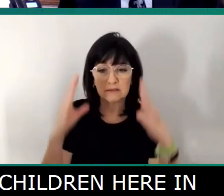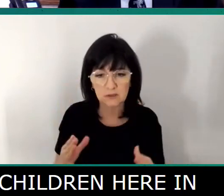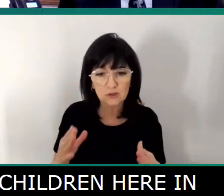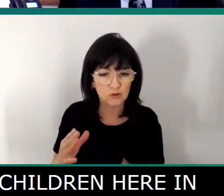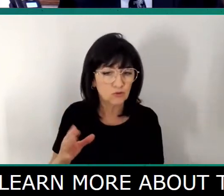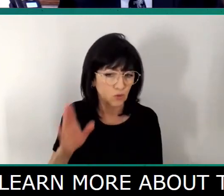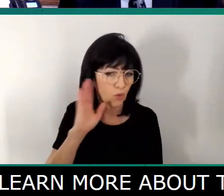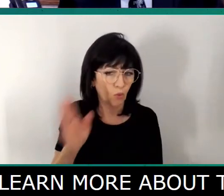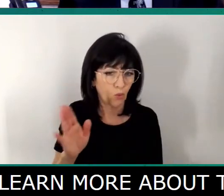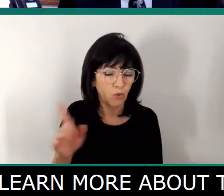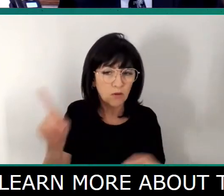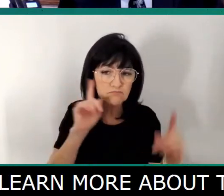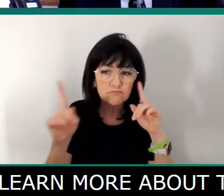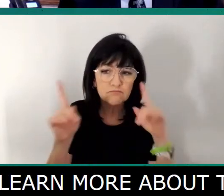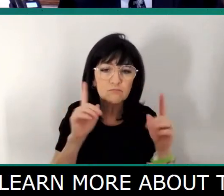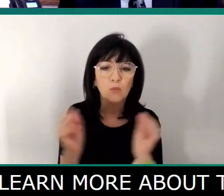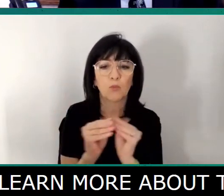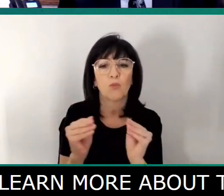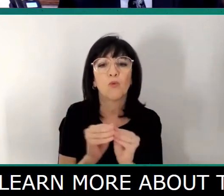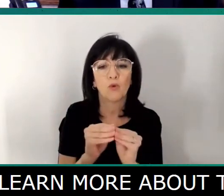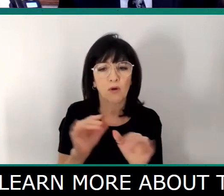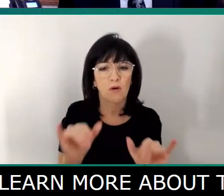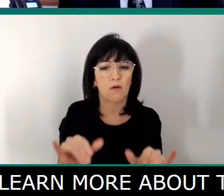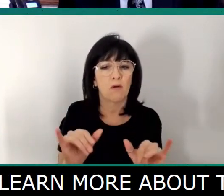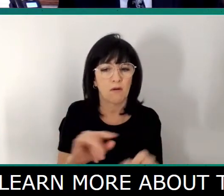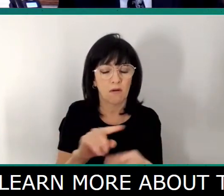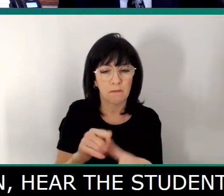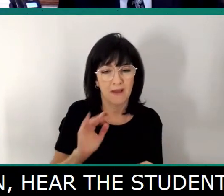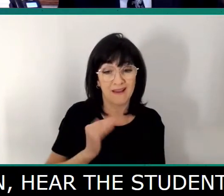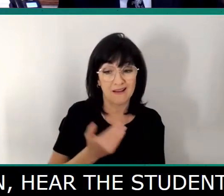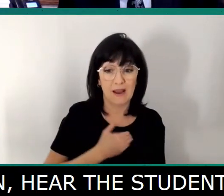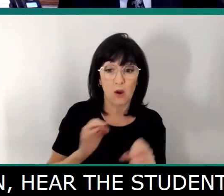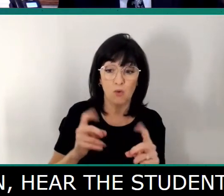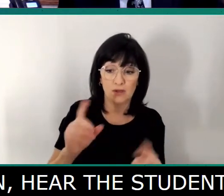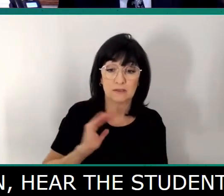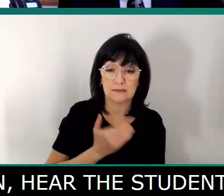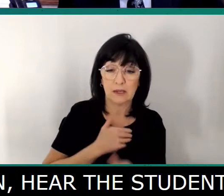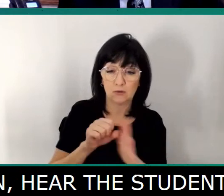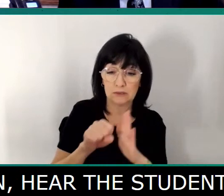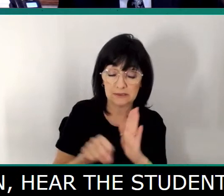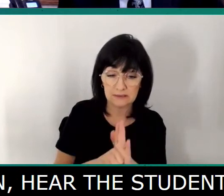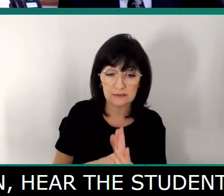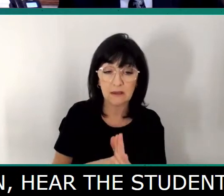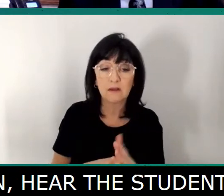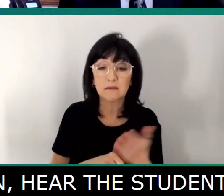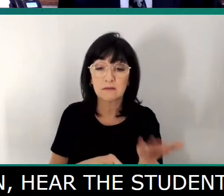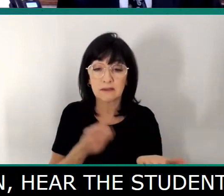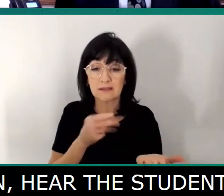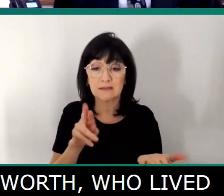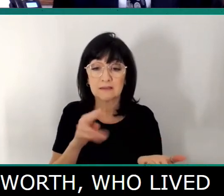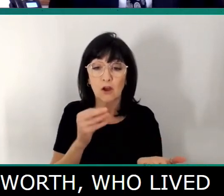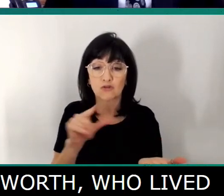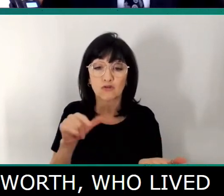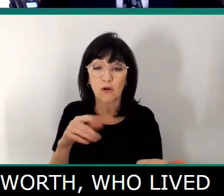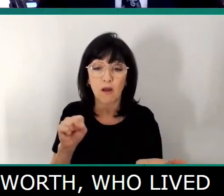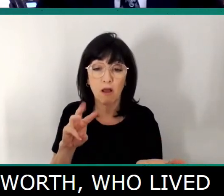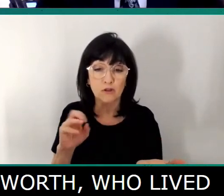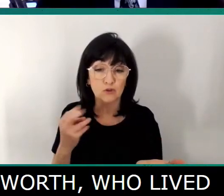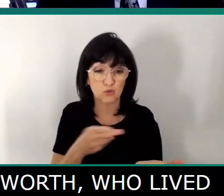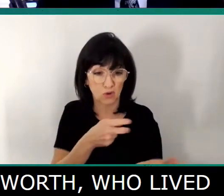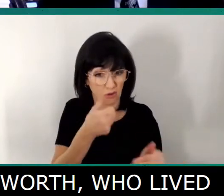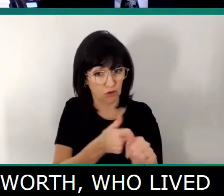then hear the student perspective from Dr. Hollingsworth, who lived through segregated education here in the state of